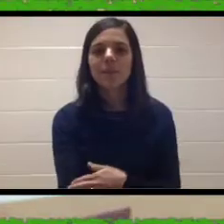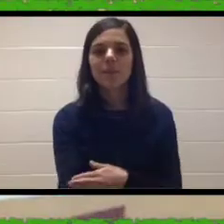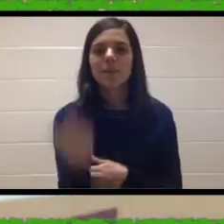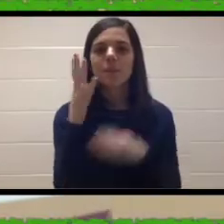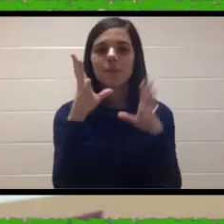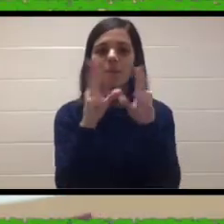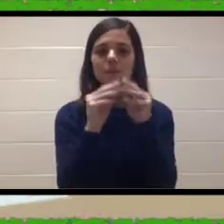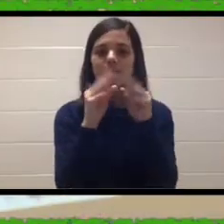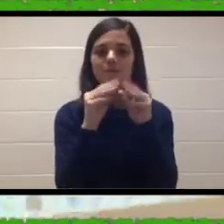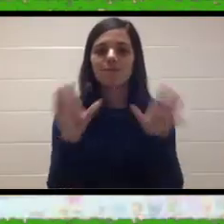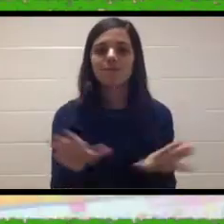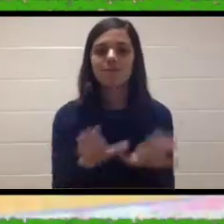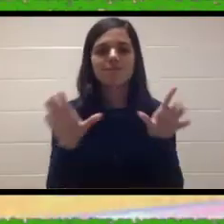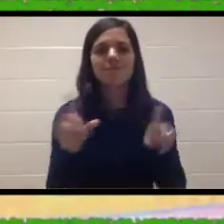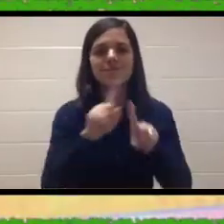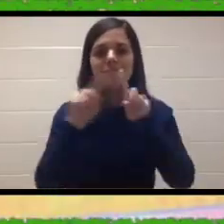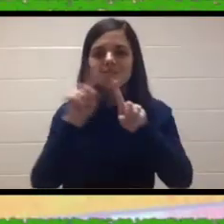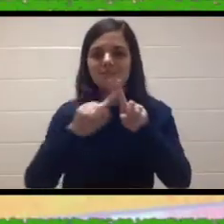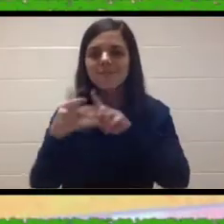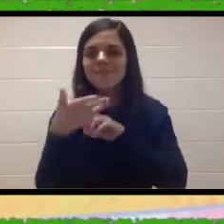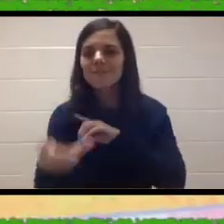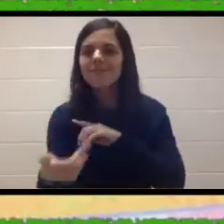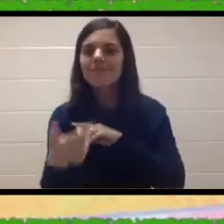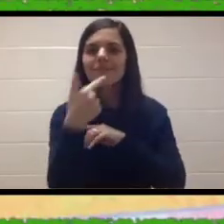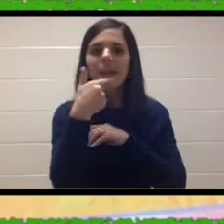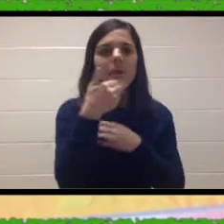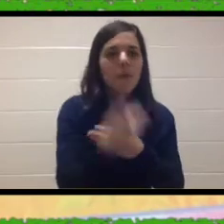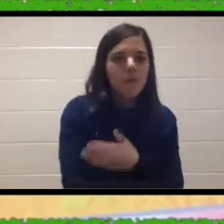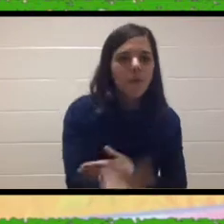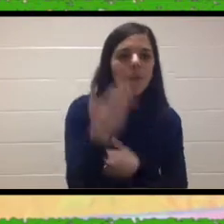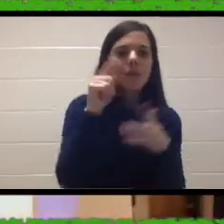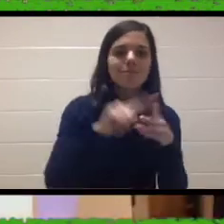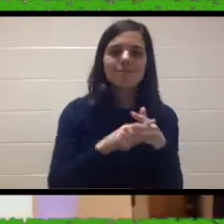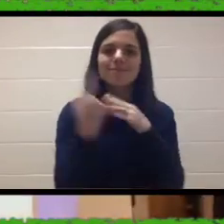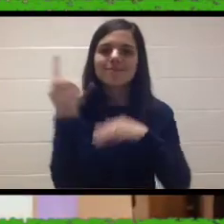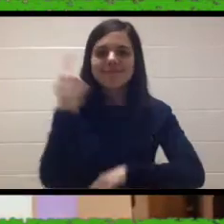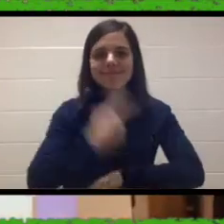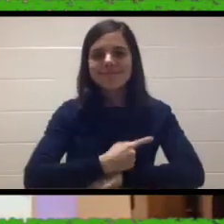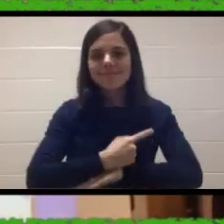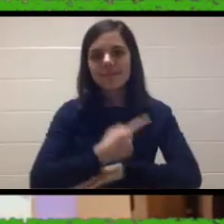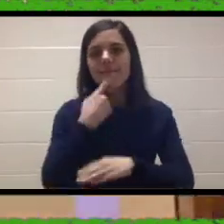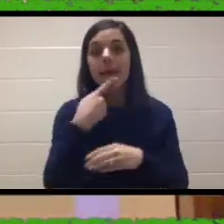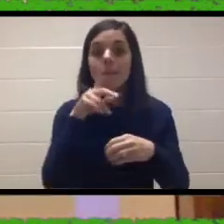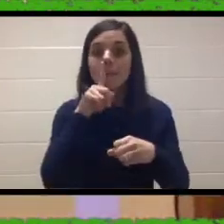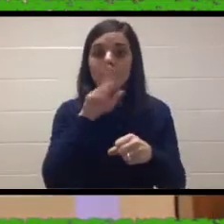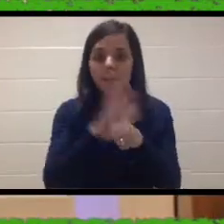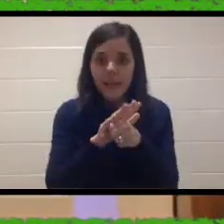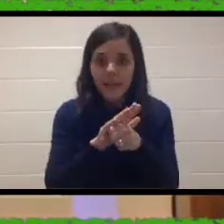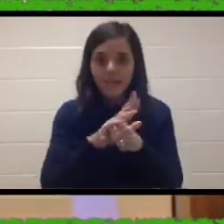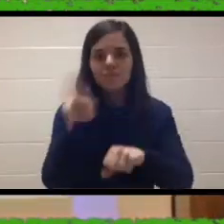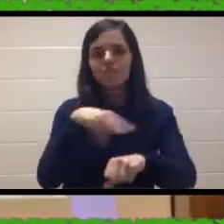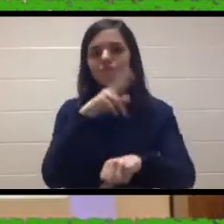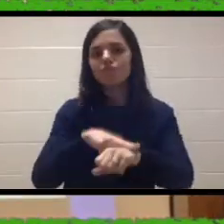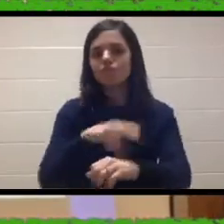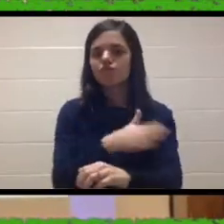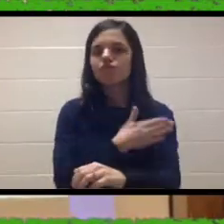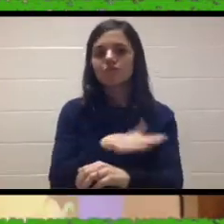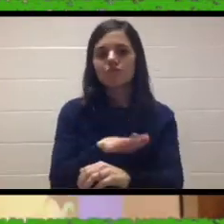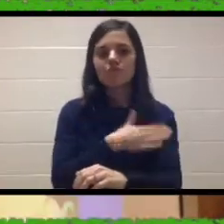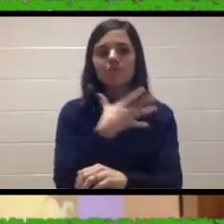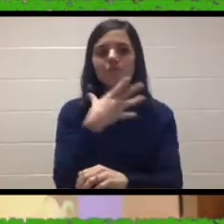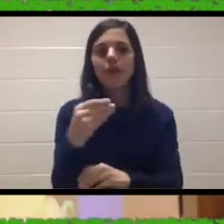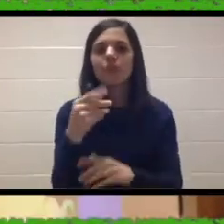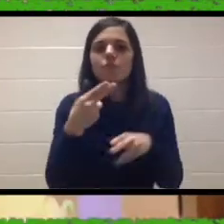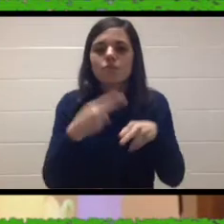At morning meeting we do a lot of things. We say good morning to each other and start our day. We say the Pledge of Allegiance, National